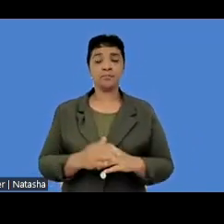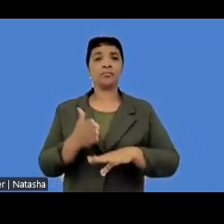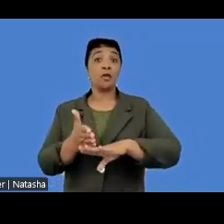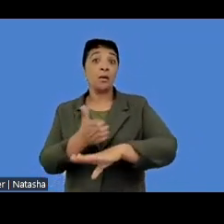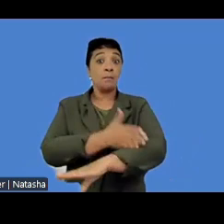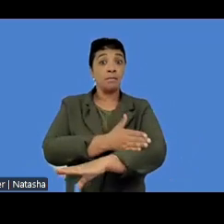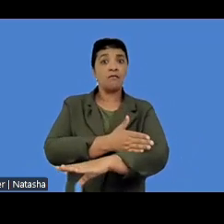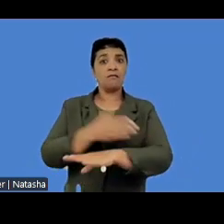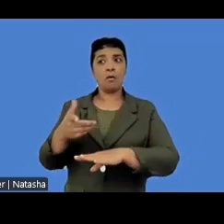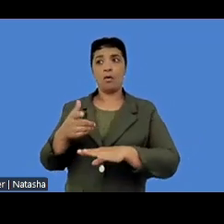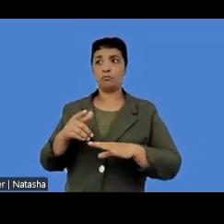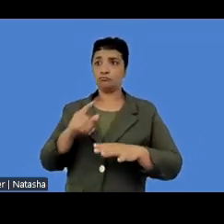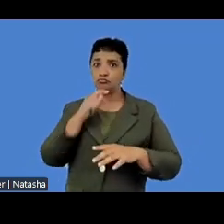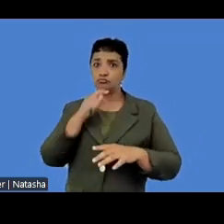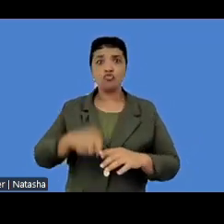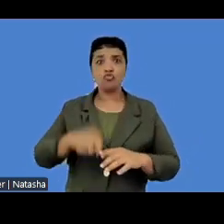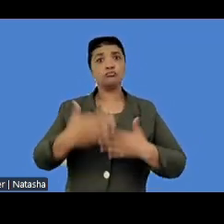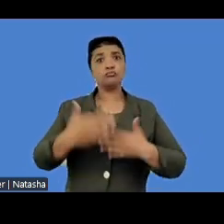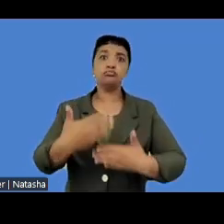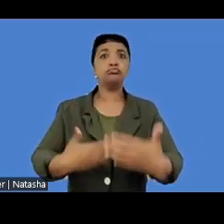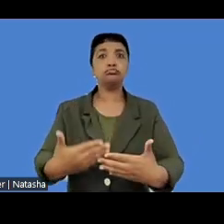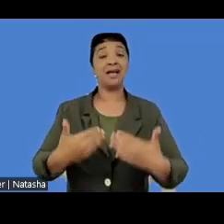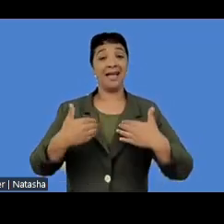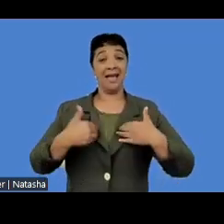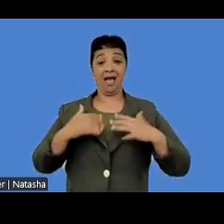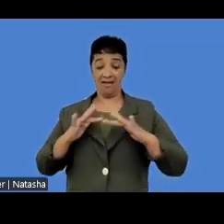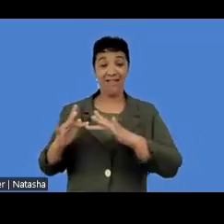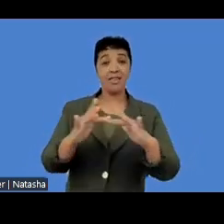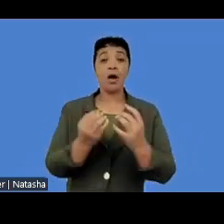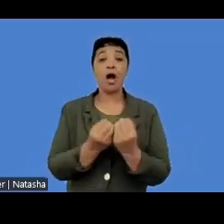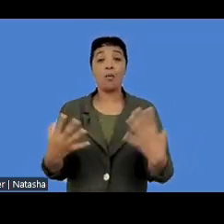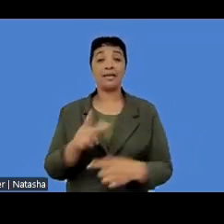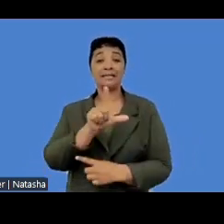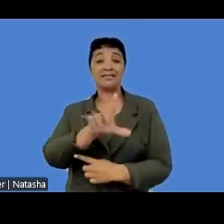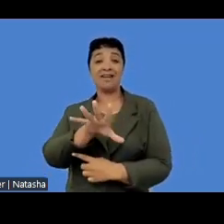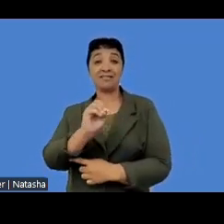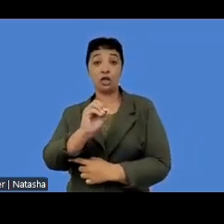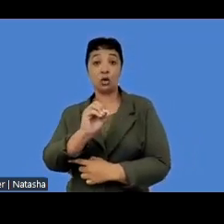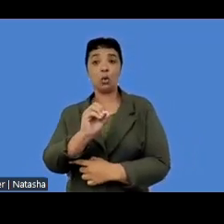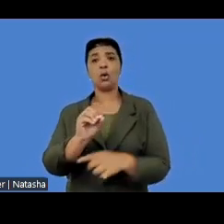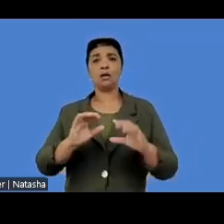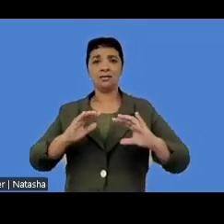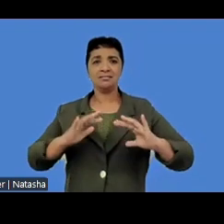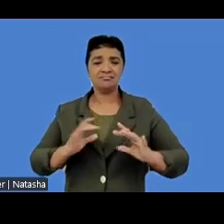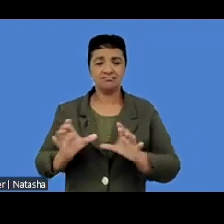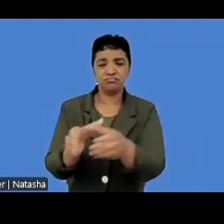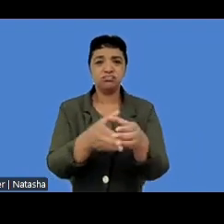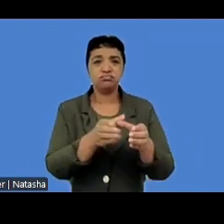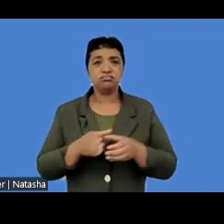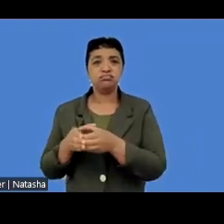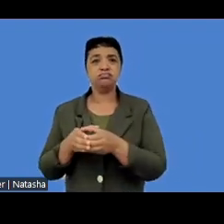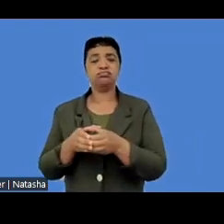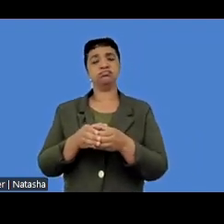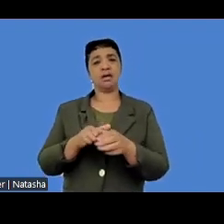the network of more than 750 institutions, orphanages or boarding schools, there were